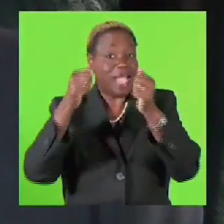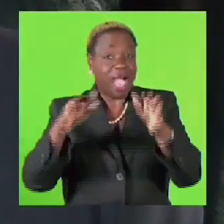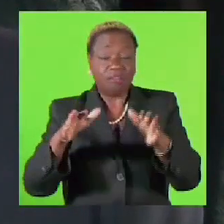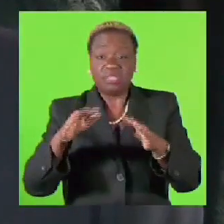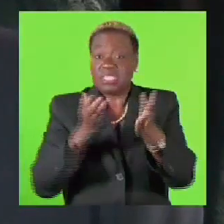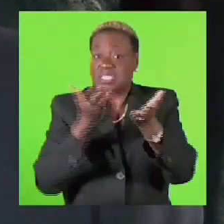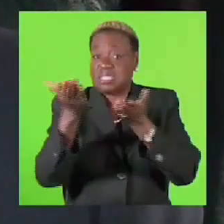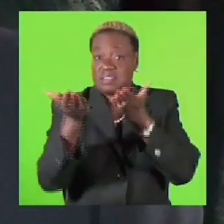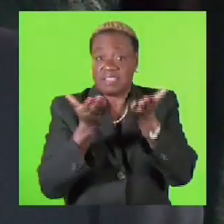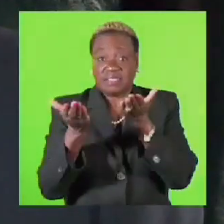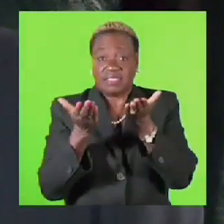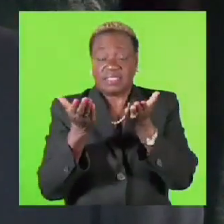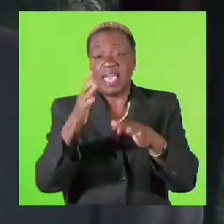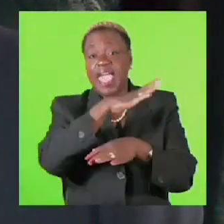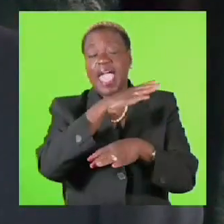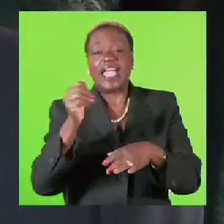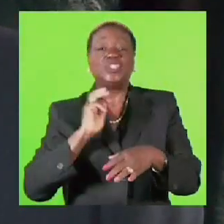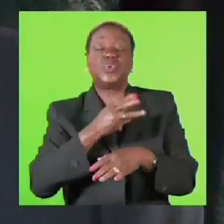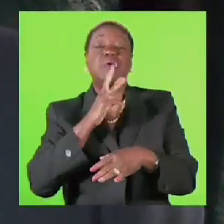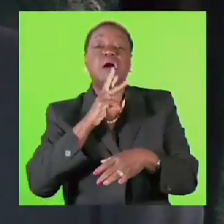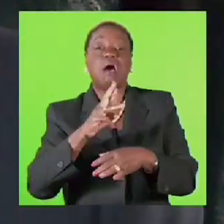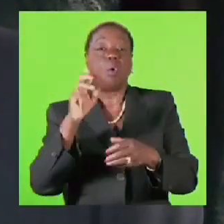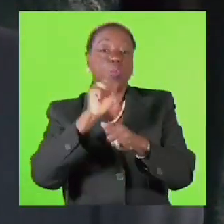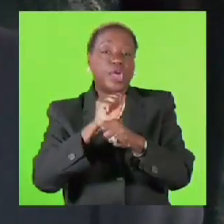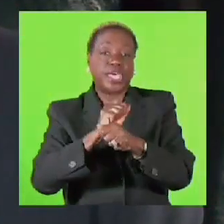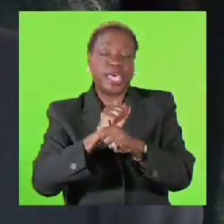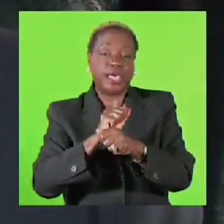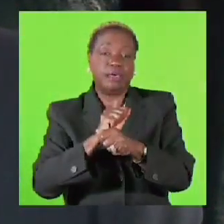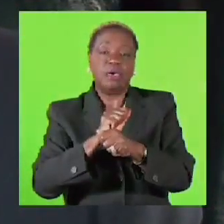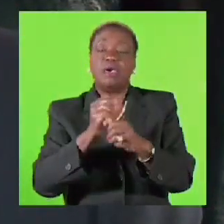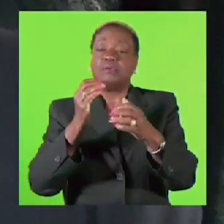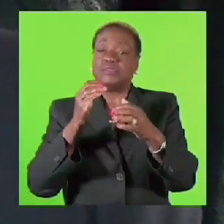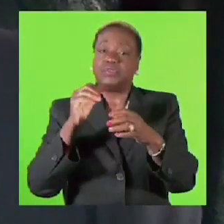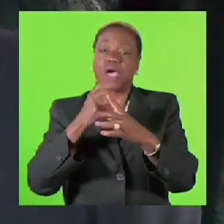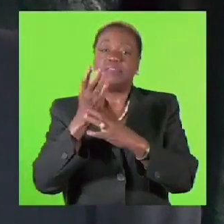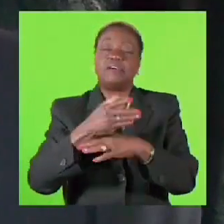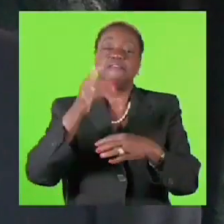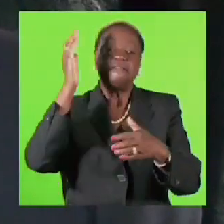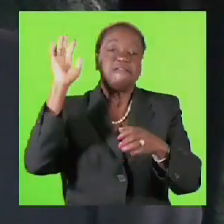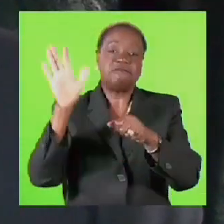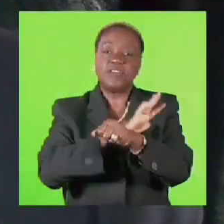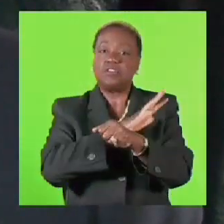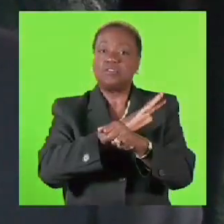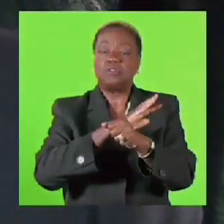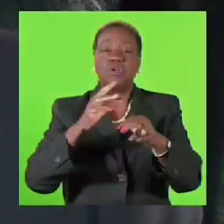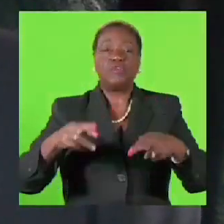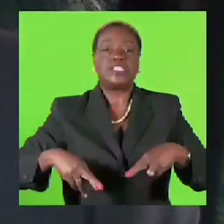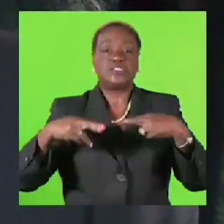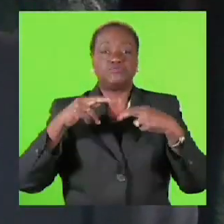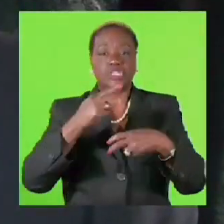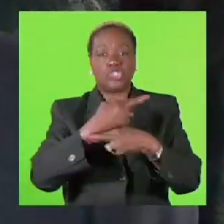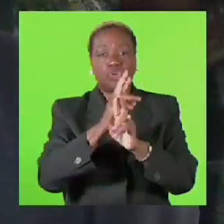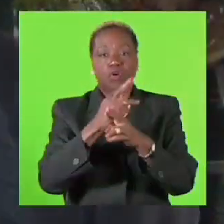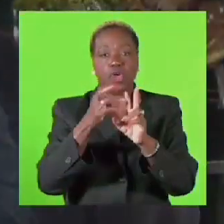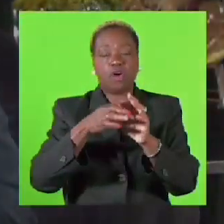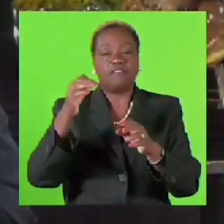service, and we are working toward full restoration of electricity to central